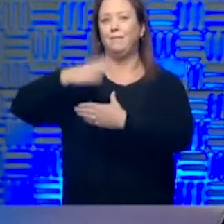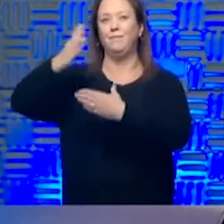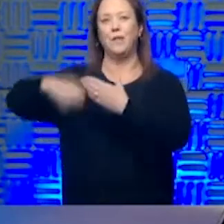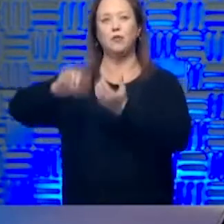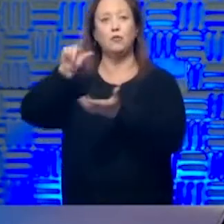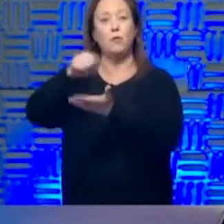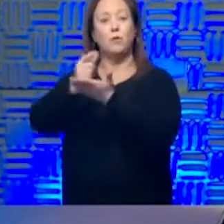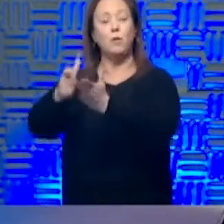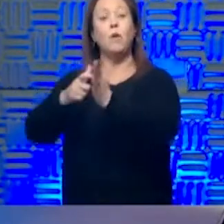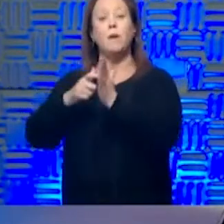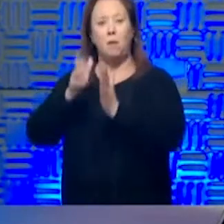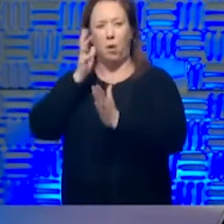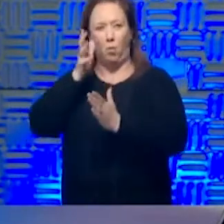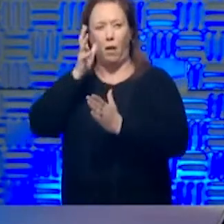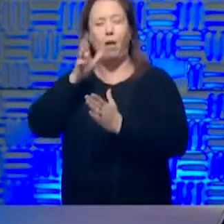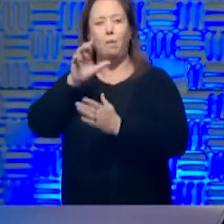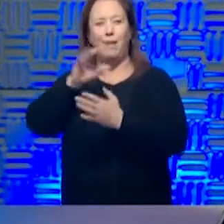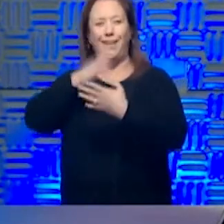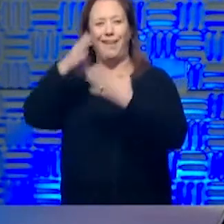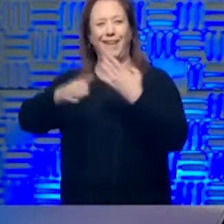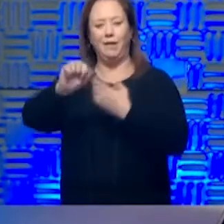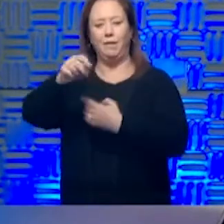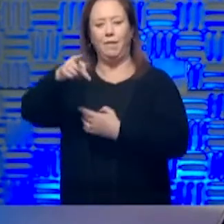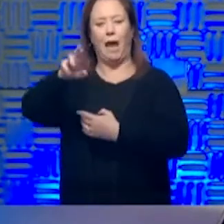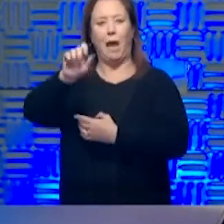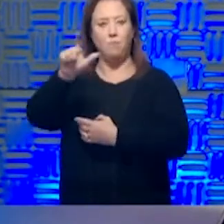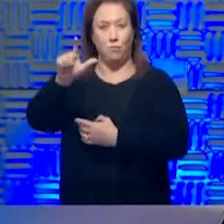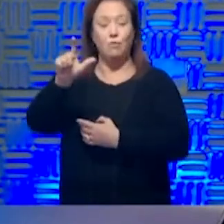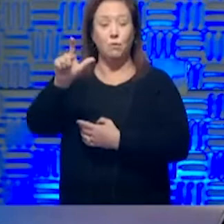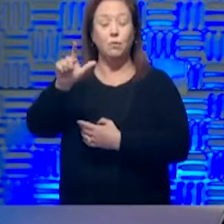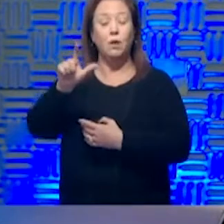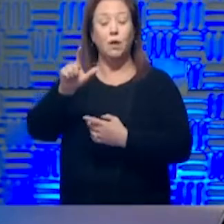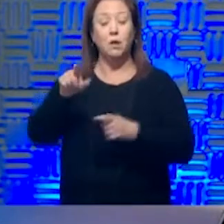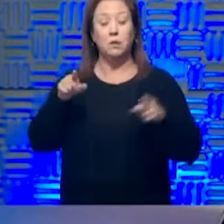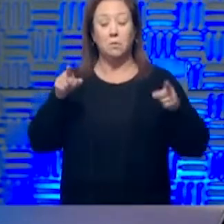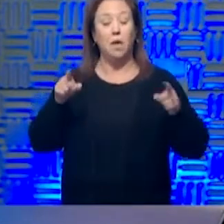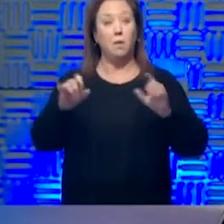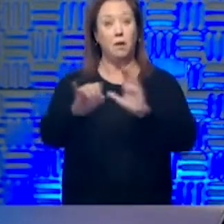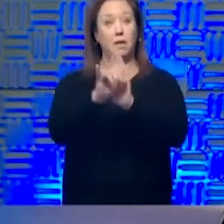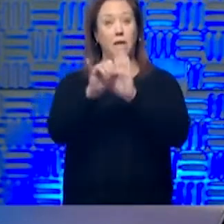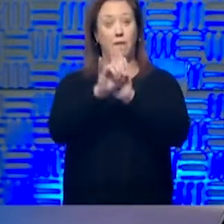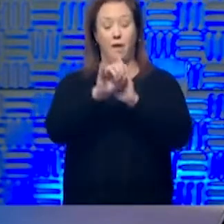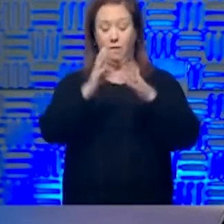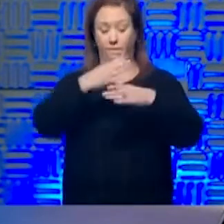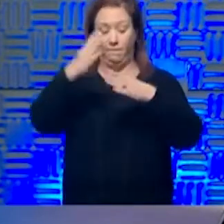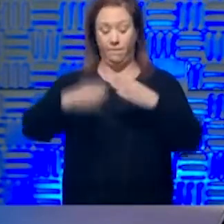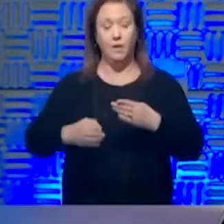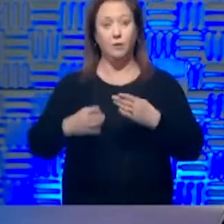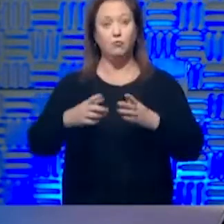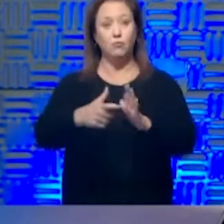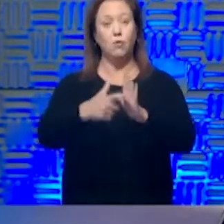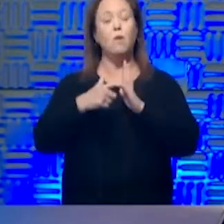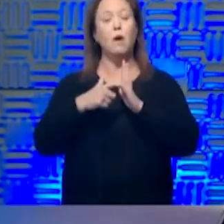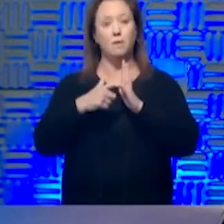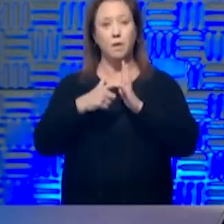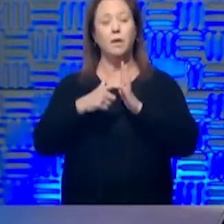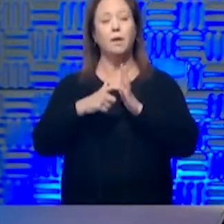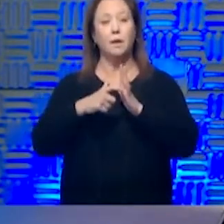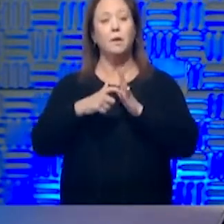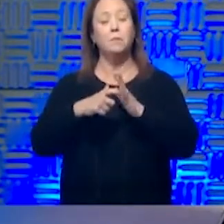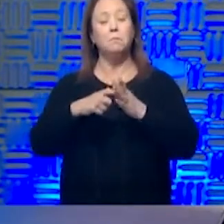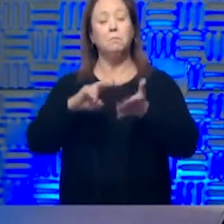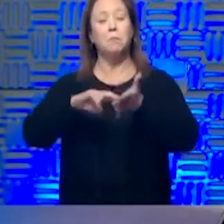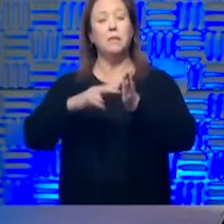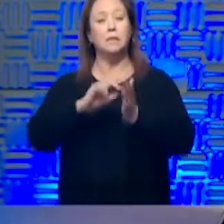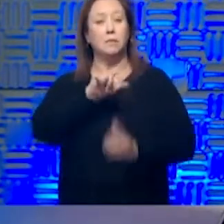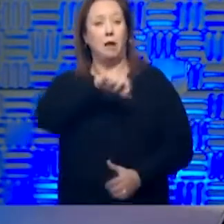them, but by the end of April will be ready. And then once they're identified as having completed all the requirements, then that makes them